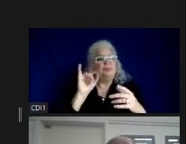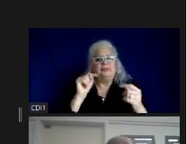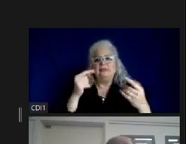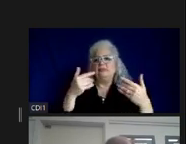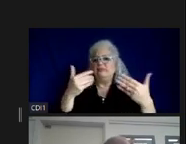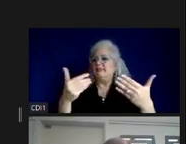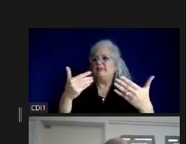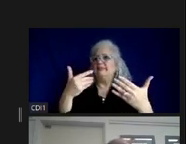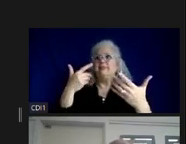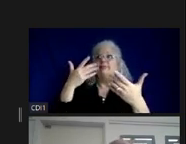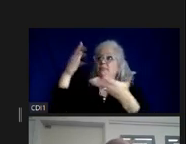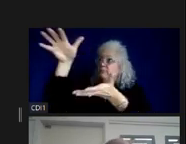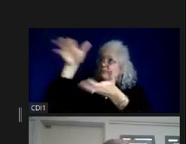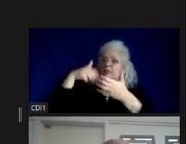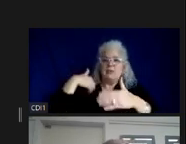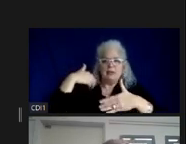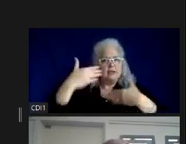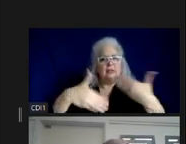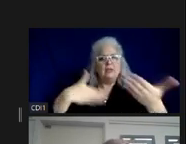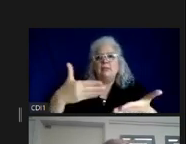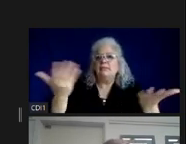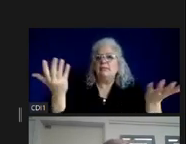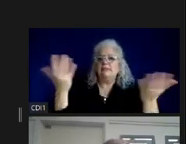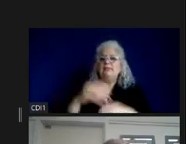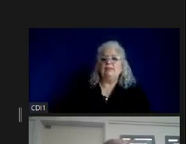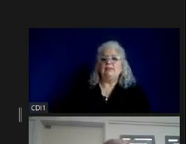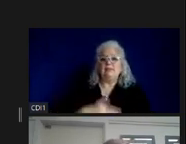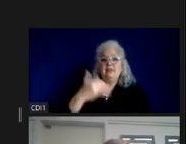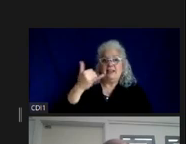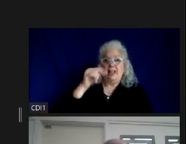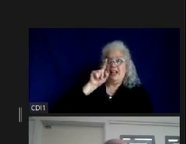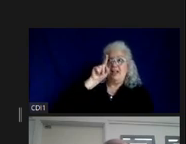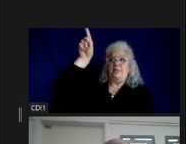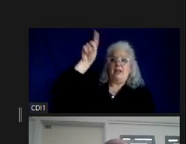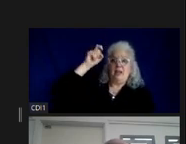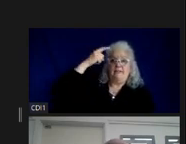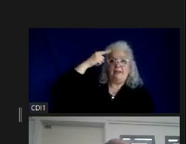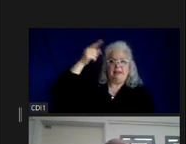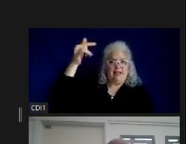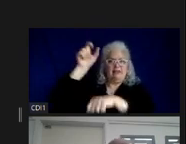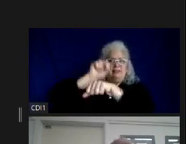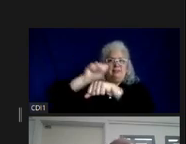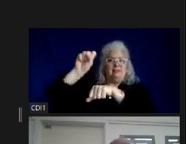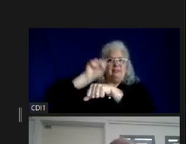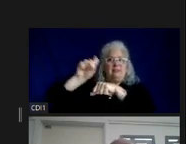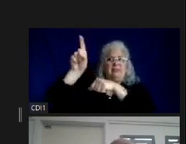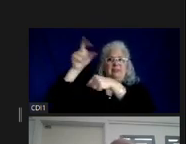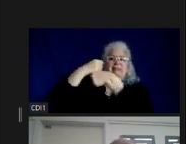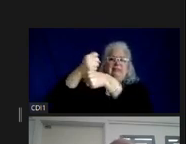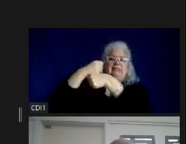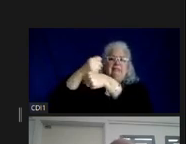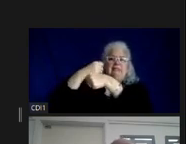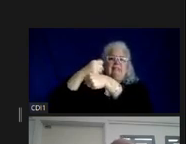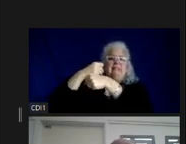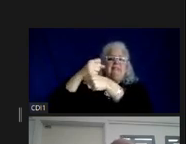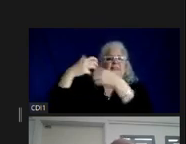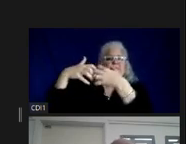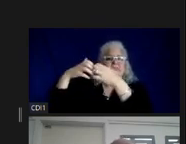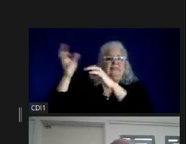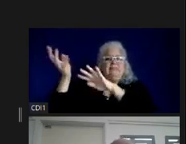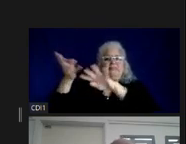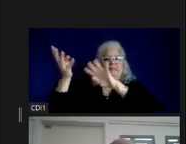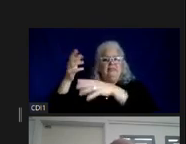government is working on increasing that dose production, and we're told that with